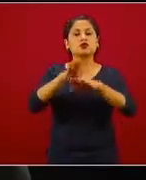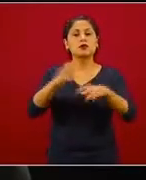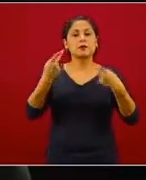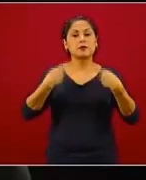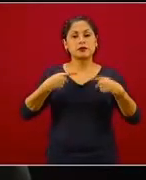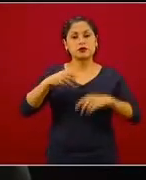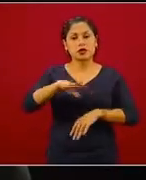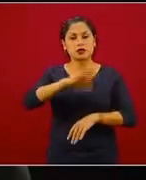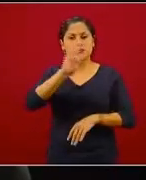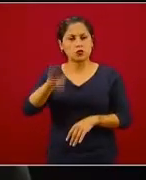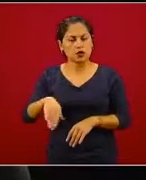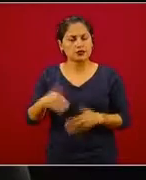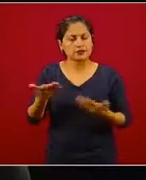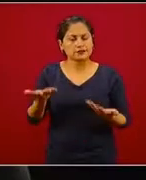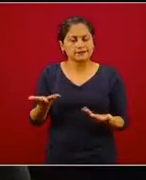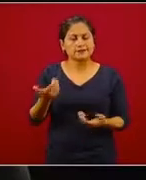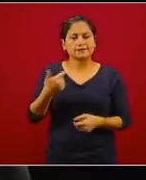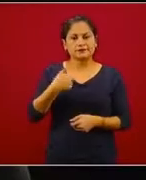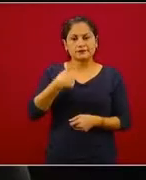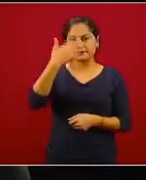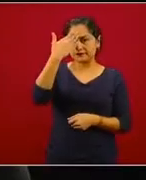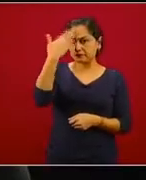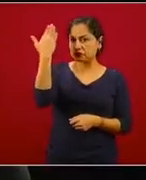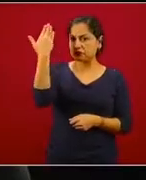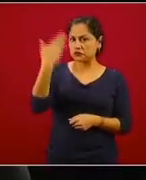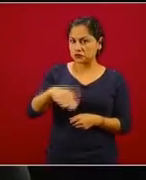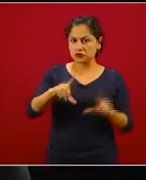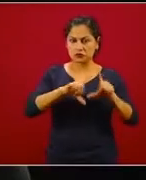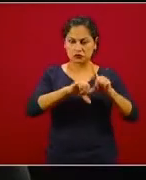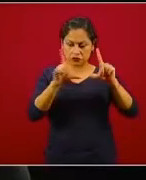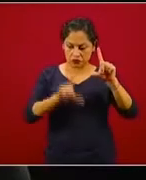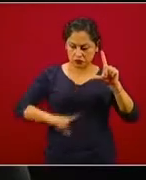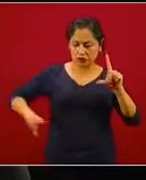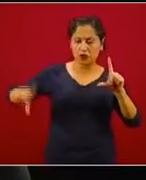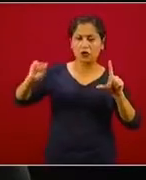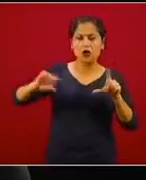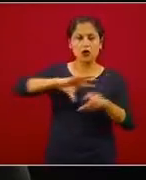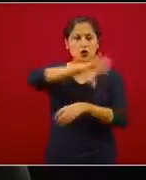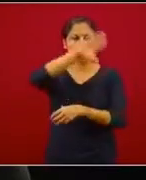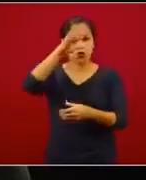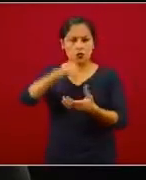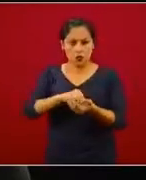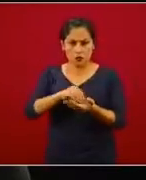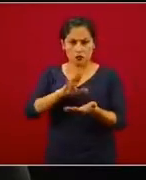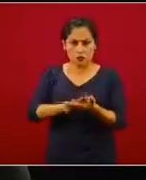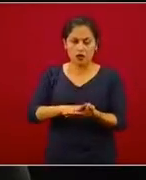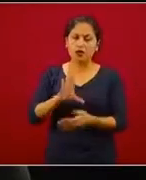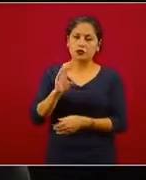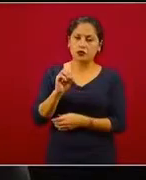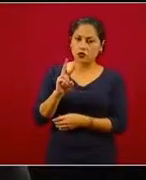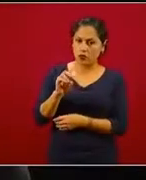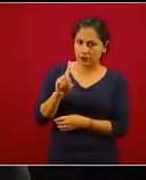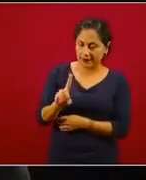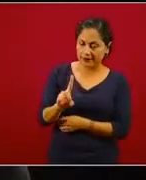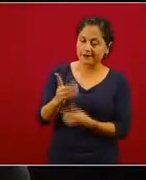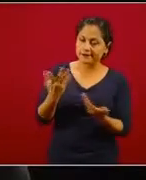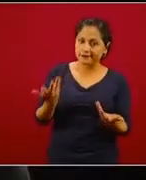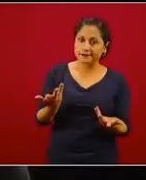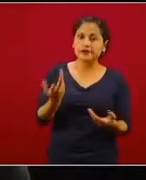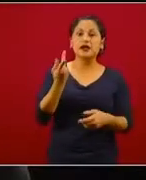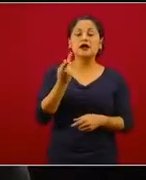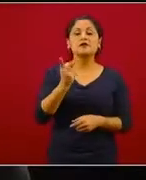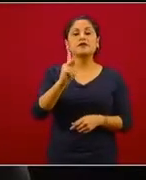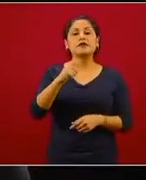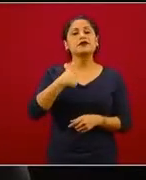that you just provided, Dr. Gatel, in terms of the deaths, we know today that unfortunately